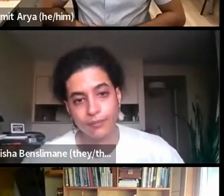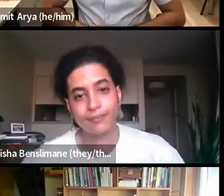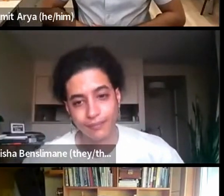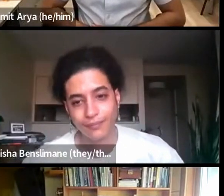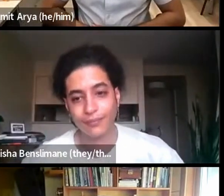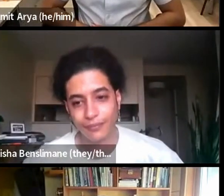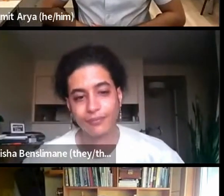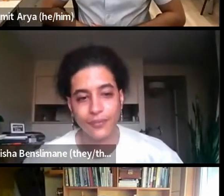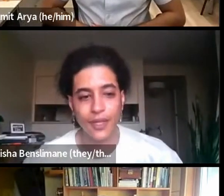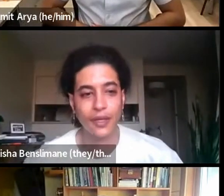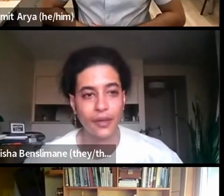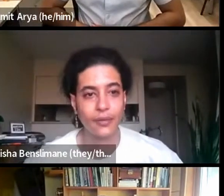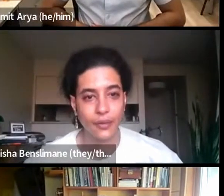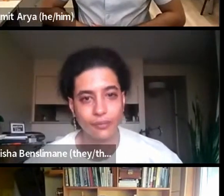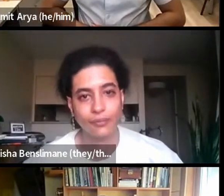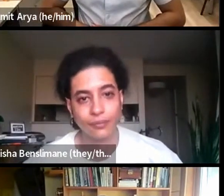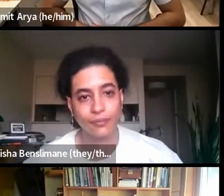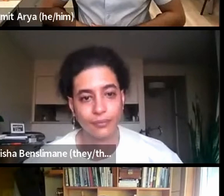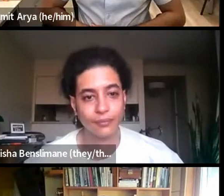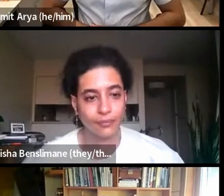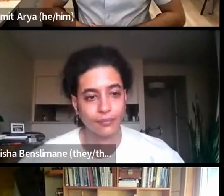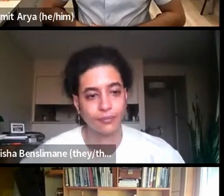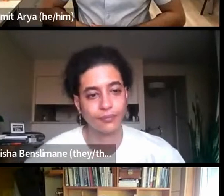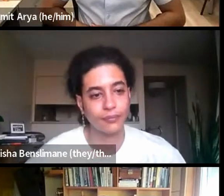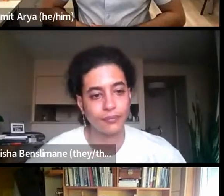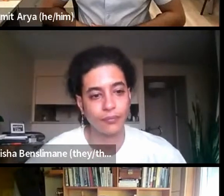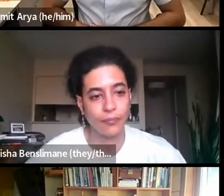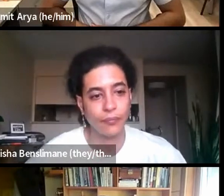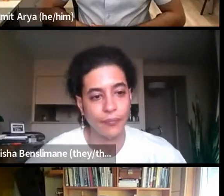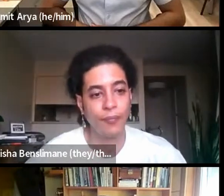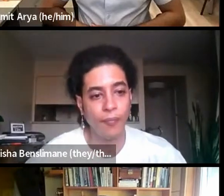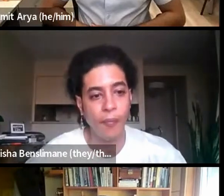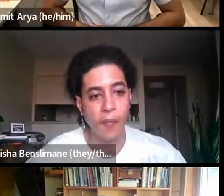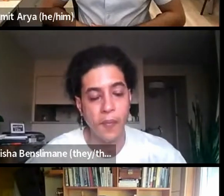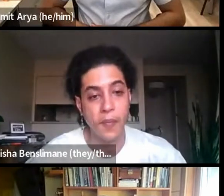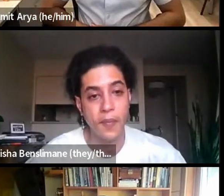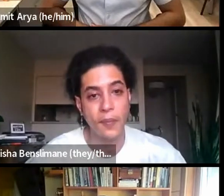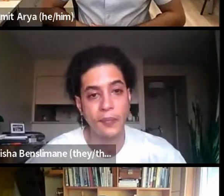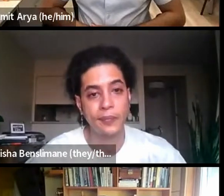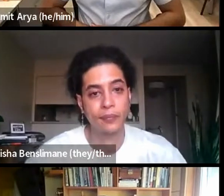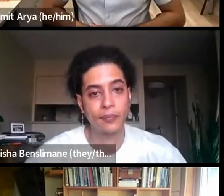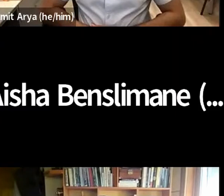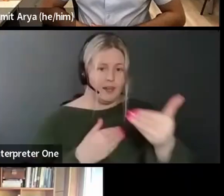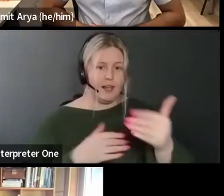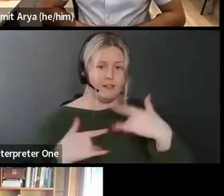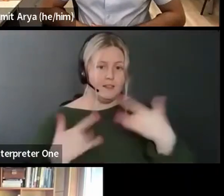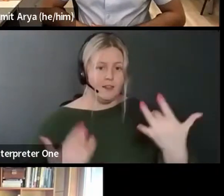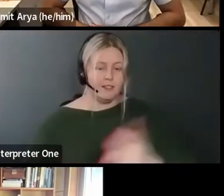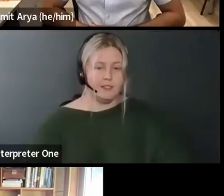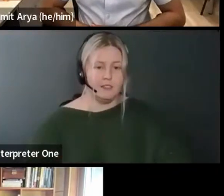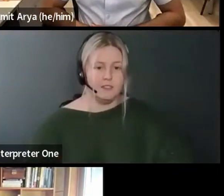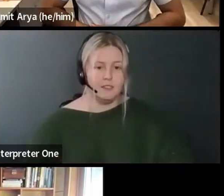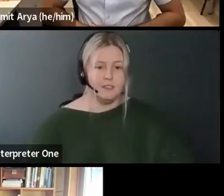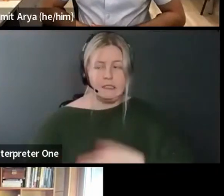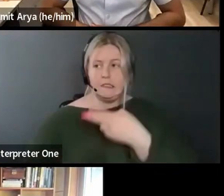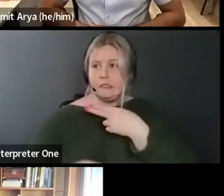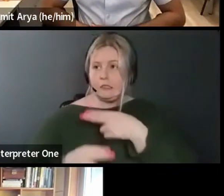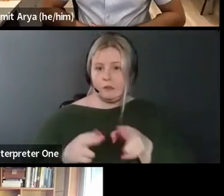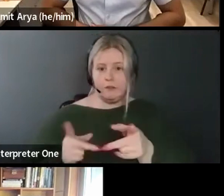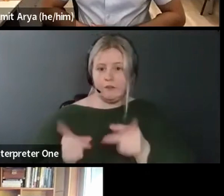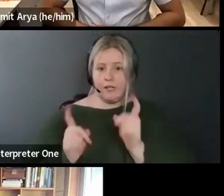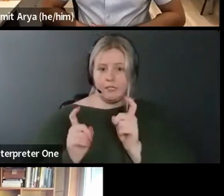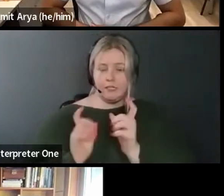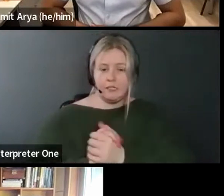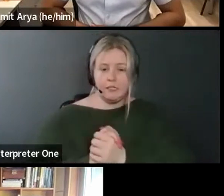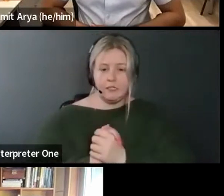counting. Which I think Catherine has an announcement about. Oh, right. Just really quickly, but